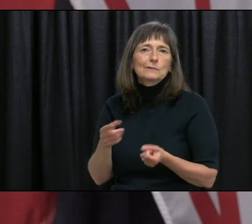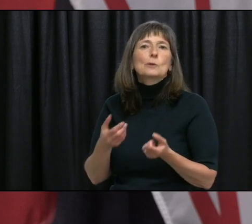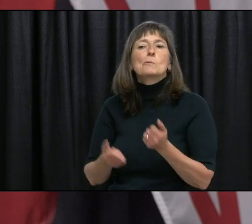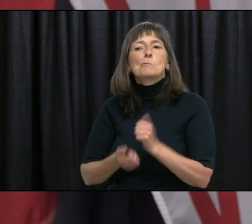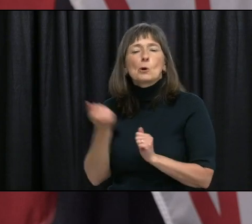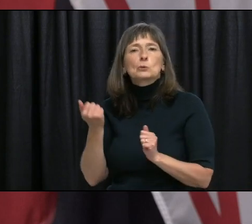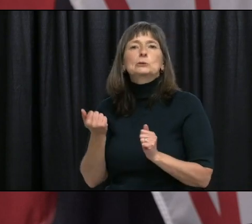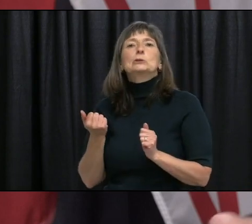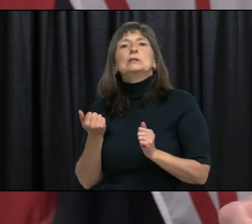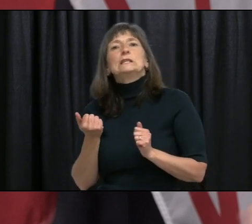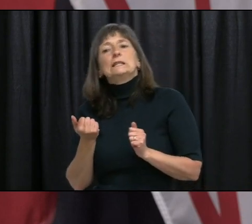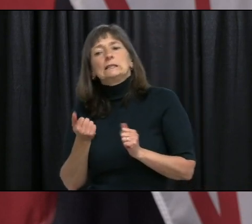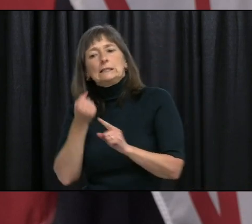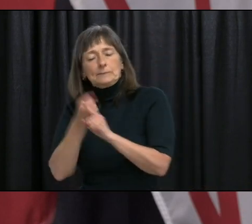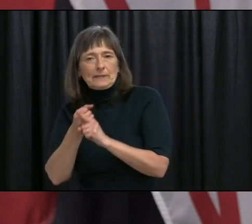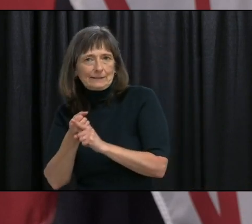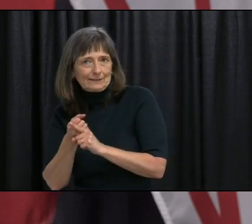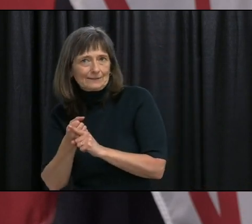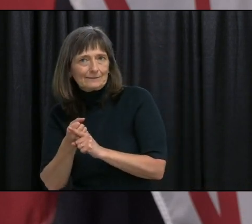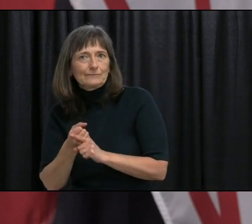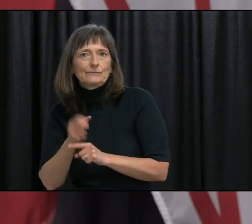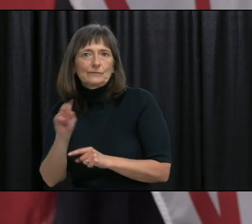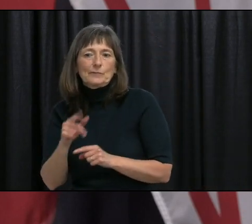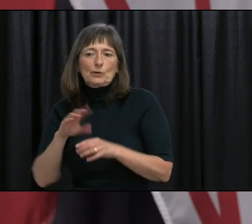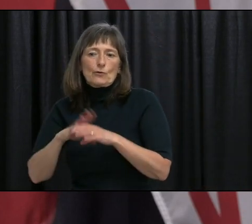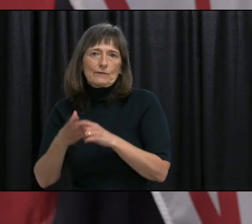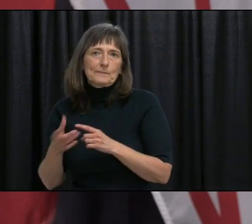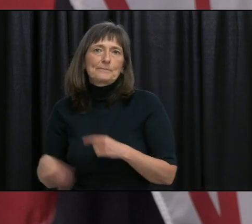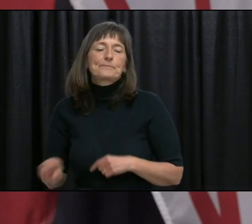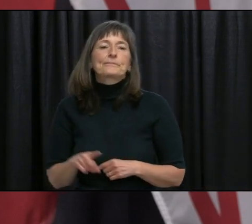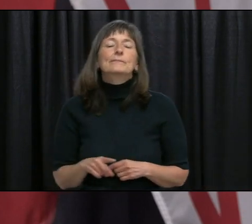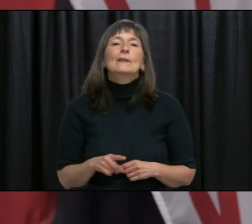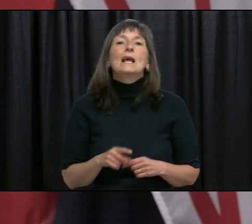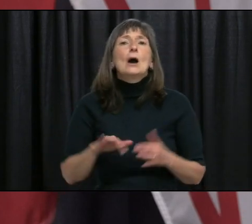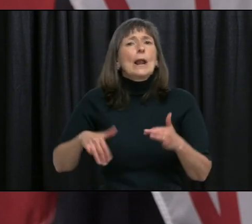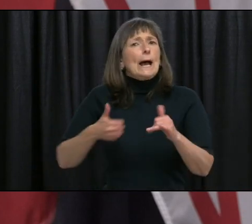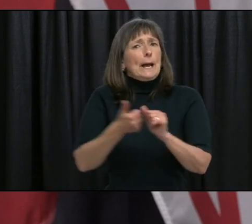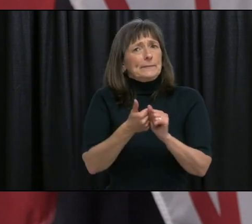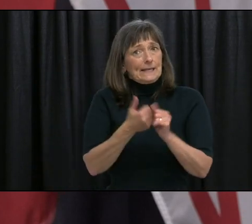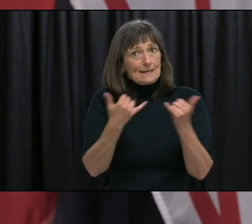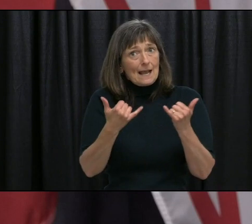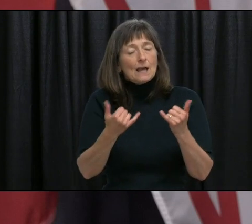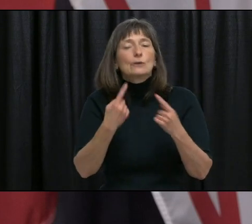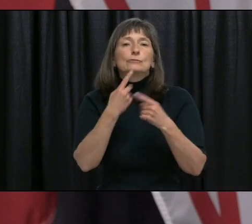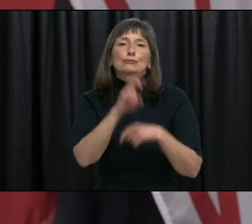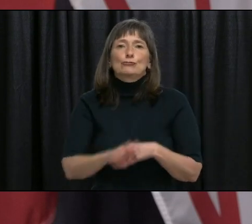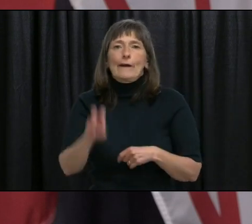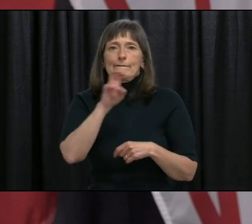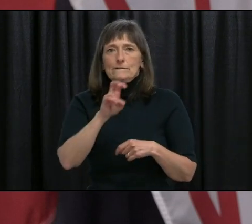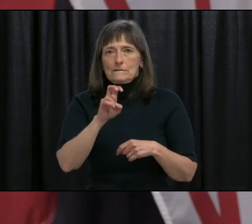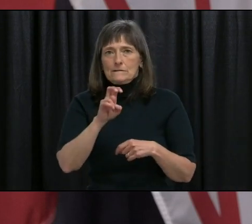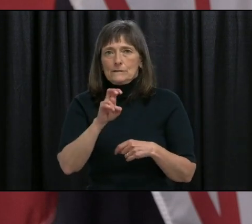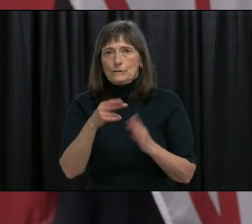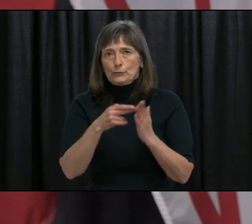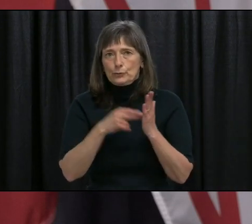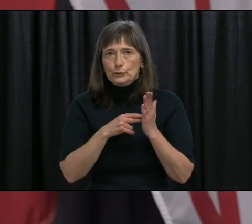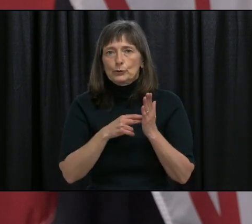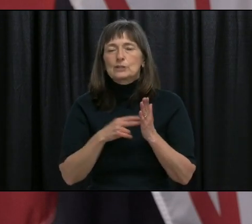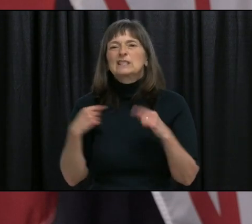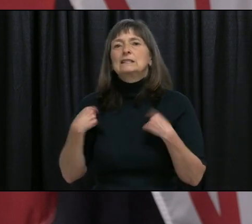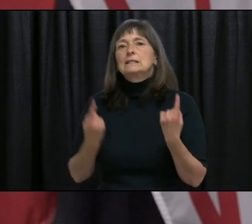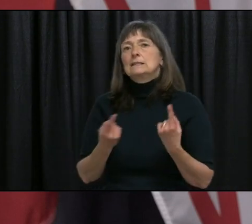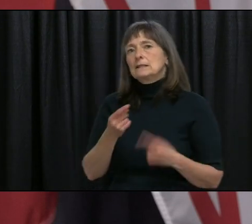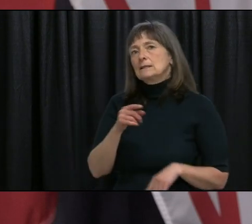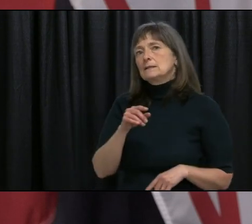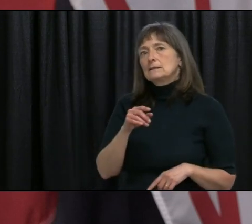want to provide an update on some of the travel exemptions. Since May 4th and June the 14th, so about 5-6 weeks, we have